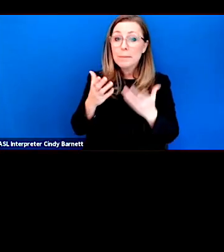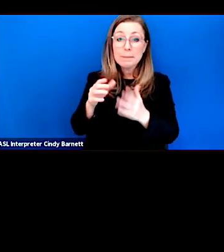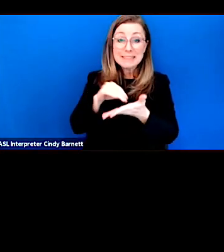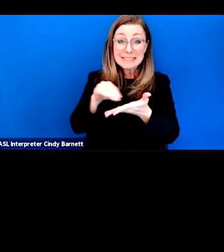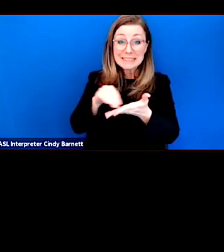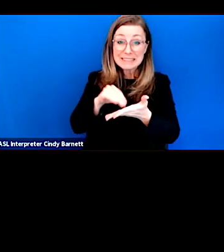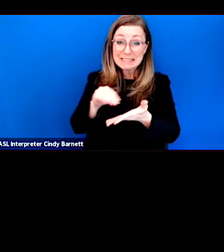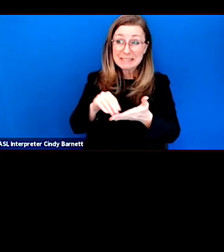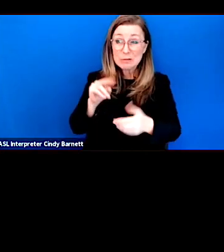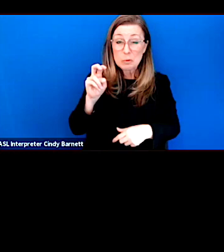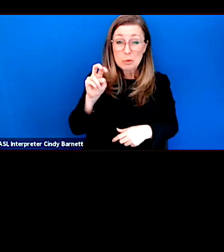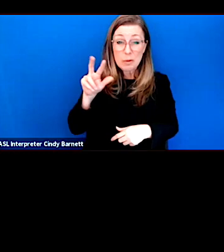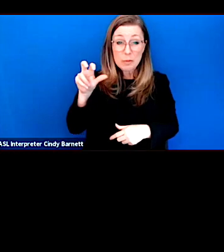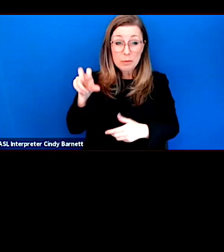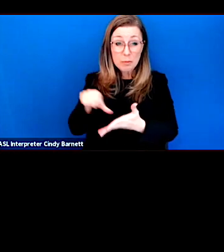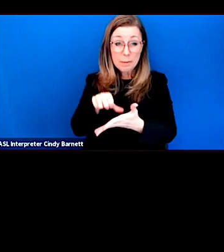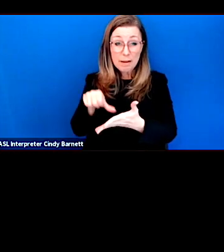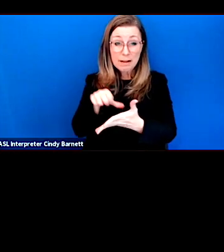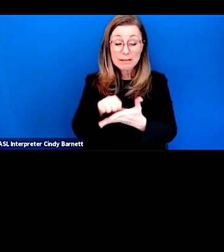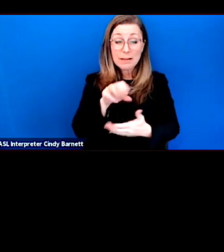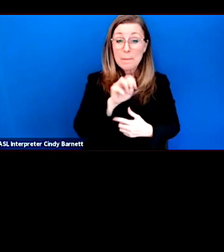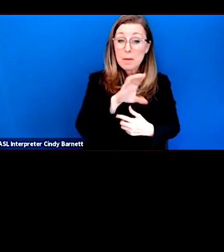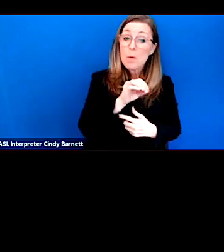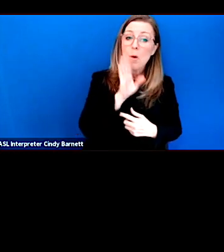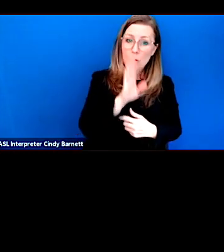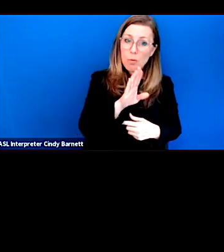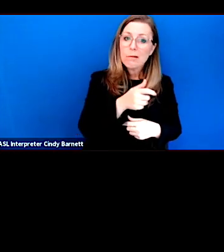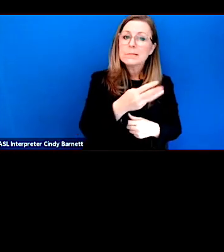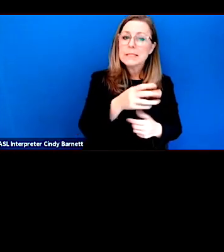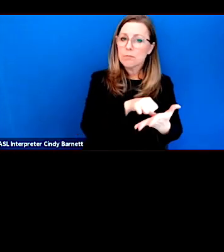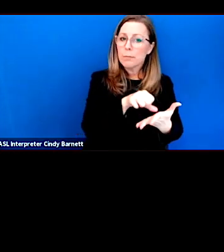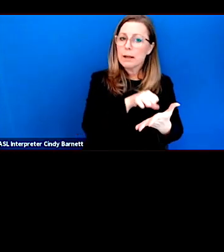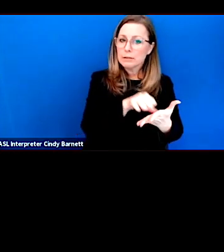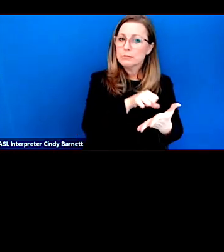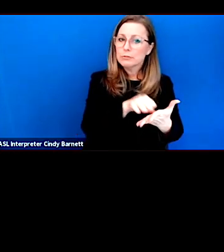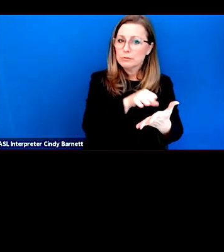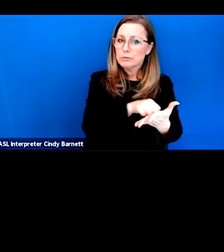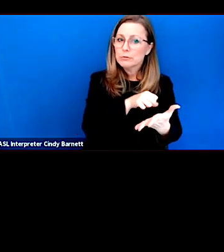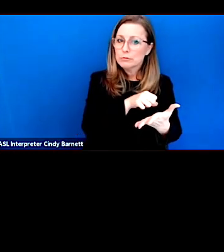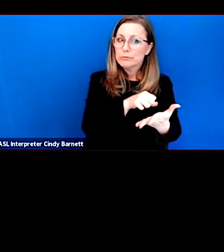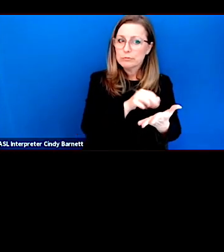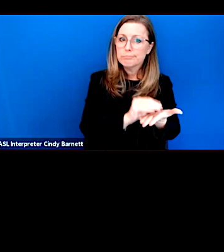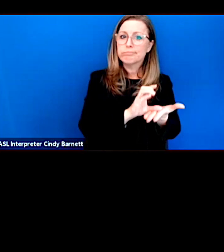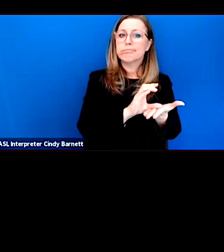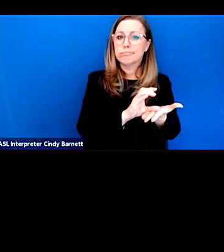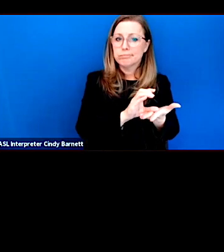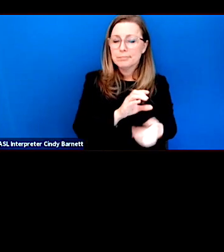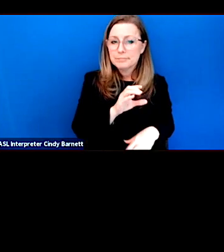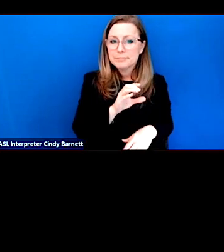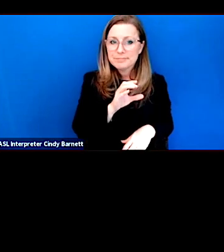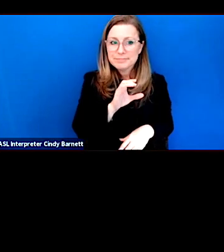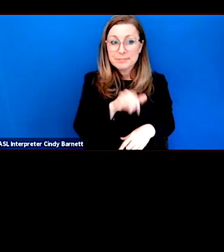more condensed than having to go back to a dissertation, which, as you know, can be up to